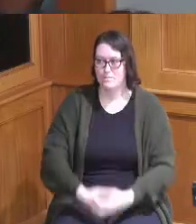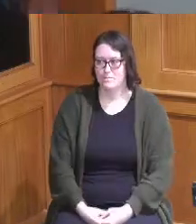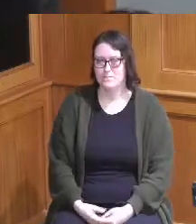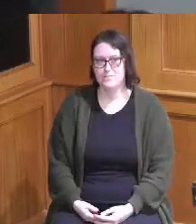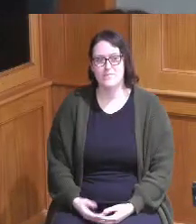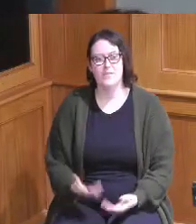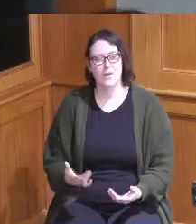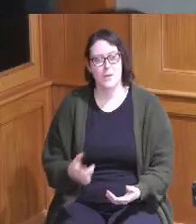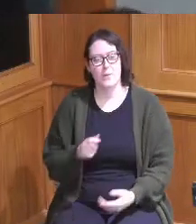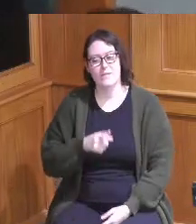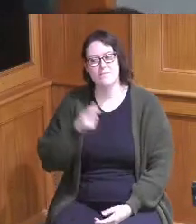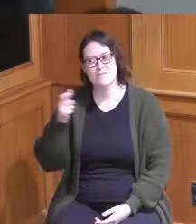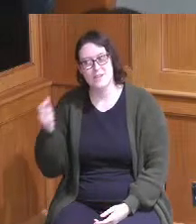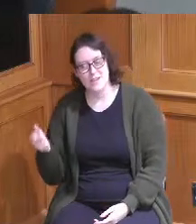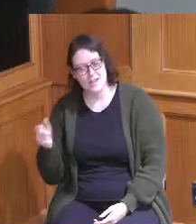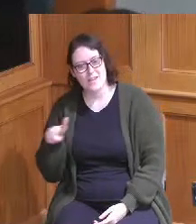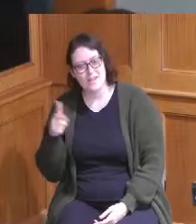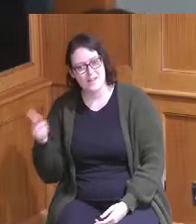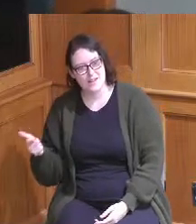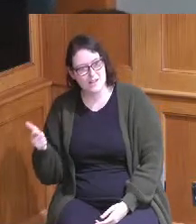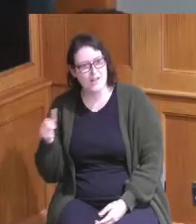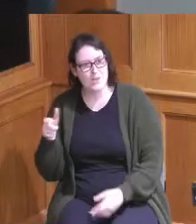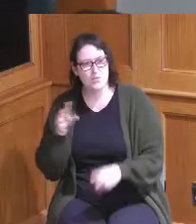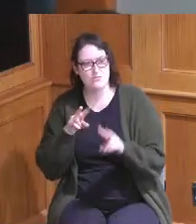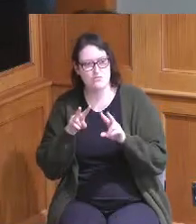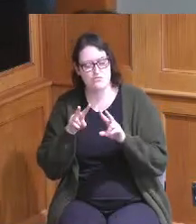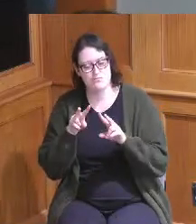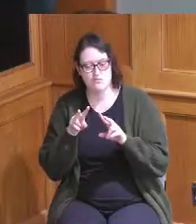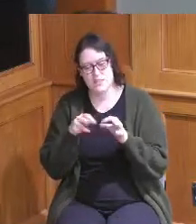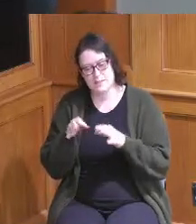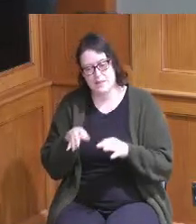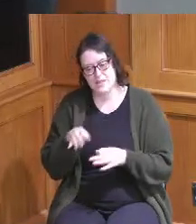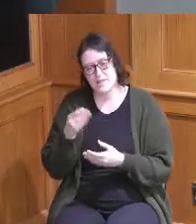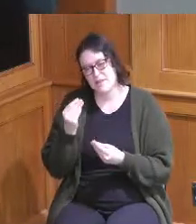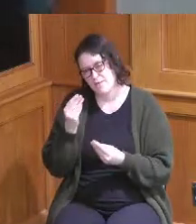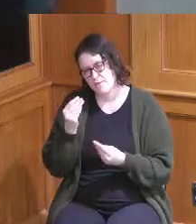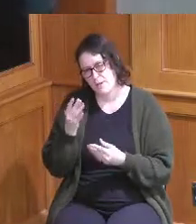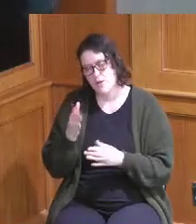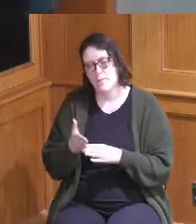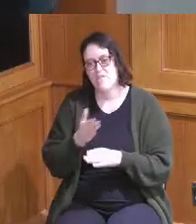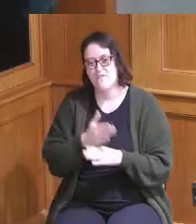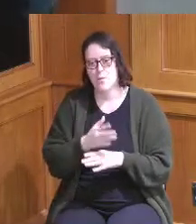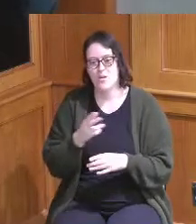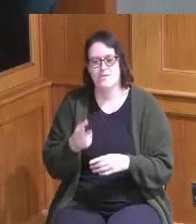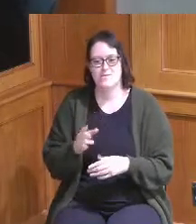I will hand it over to Jess, who will go over some of the data before we announce some of the nominations.